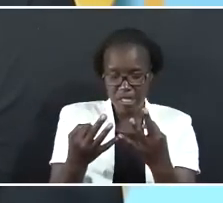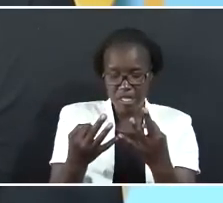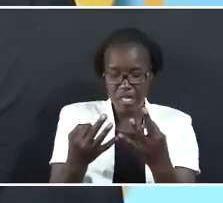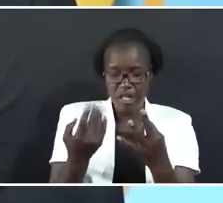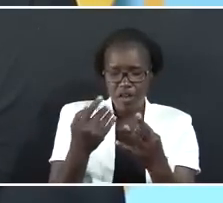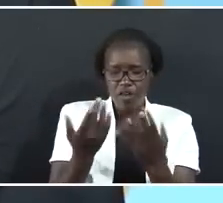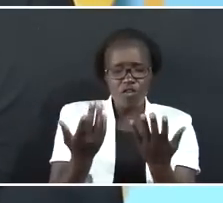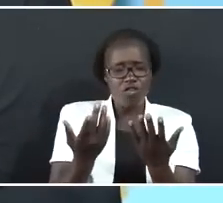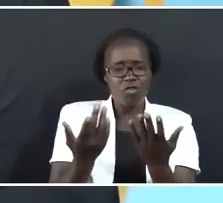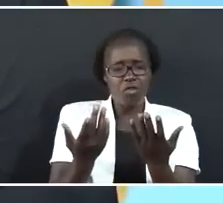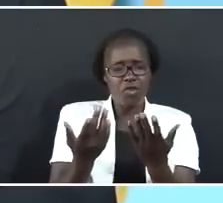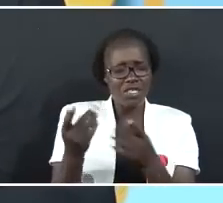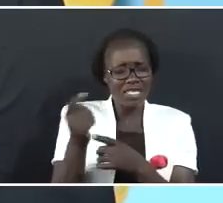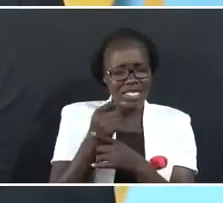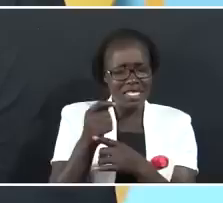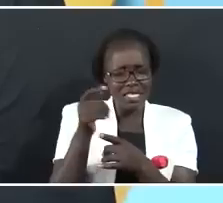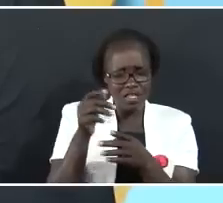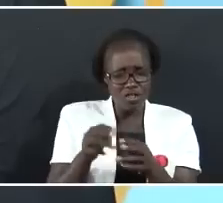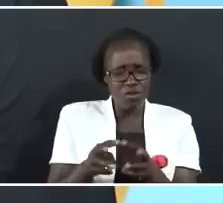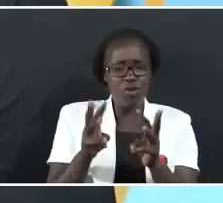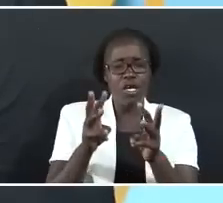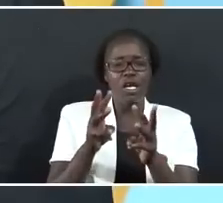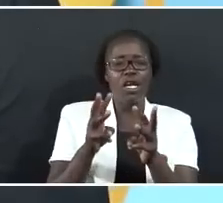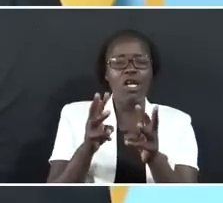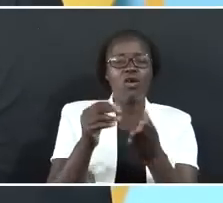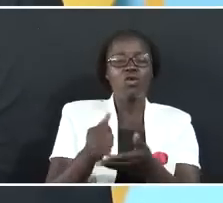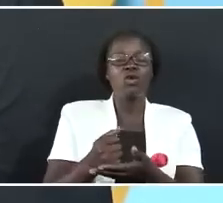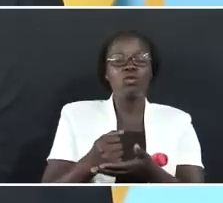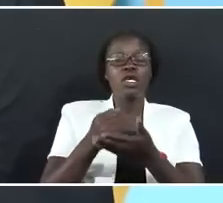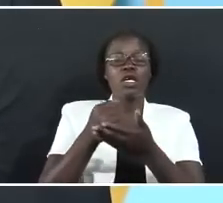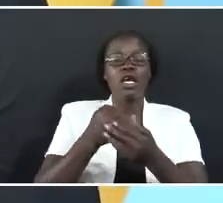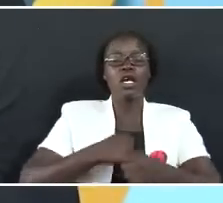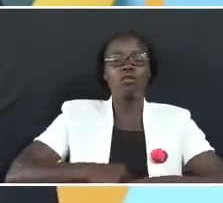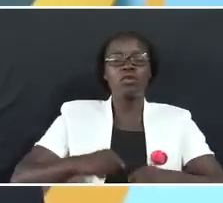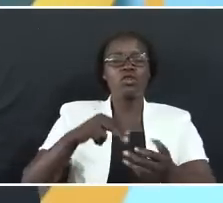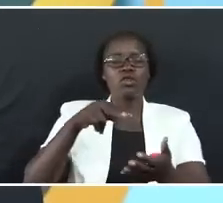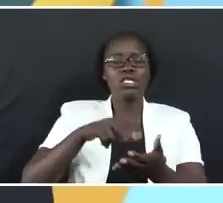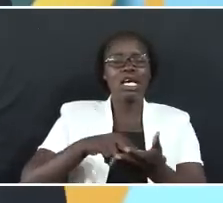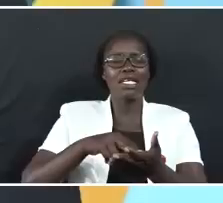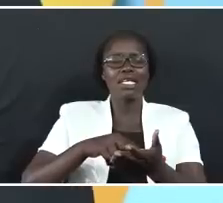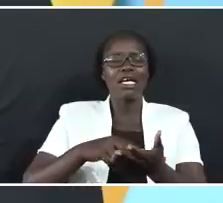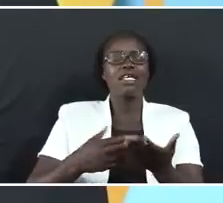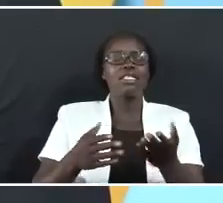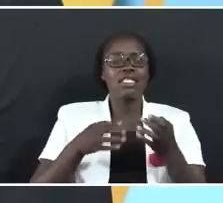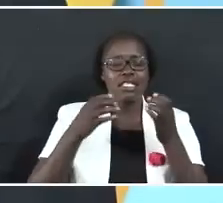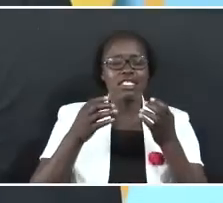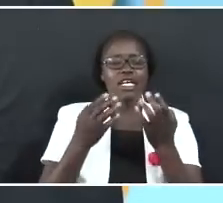For trained in your way, we will be able to stand the eternal fire.